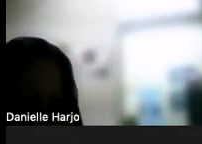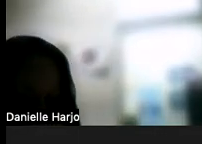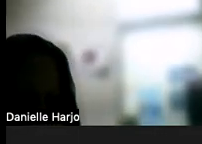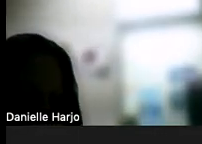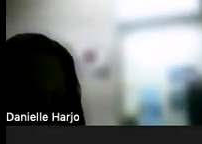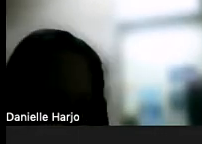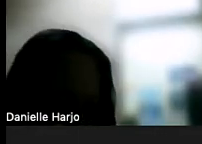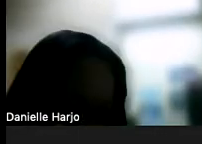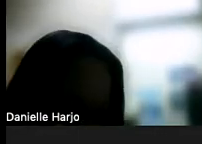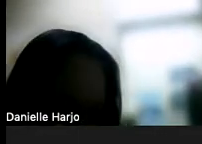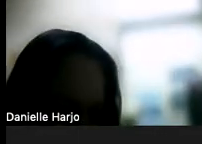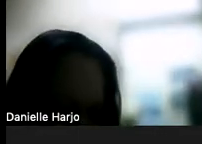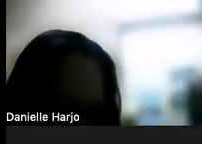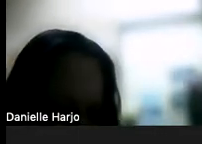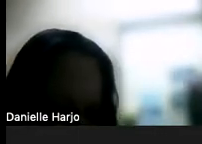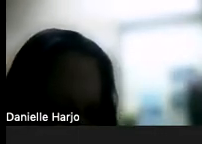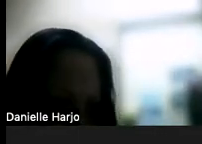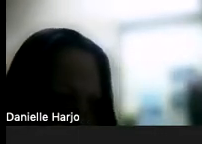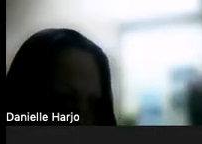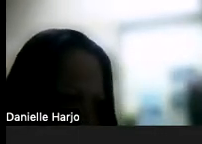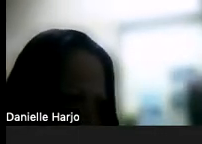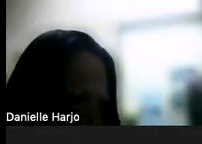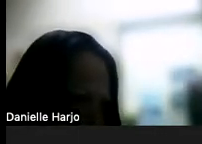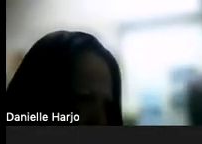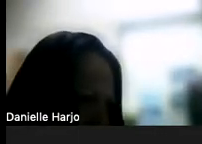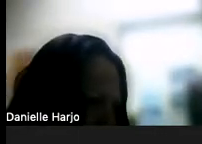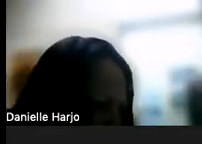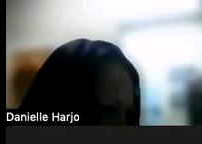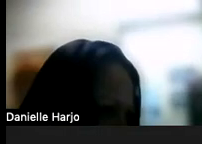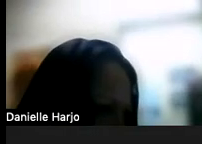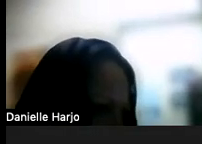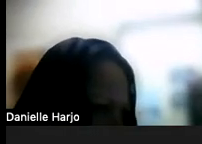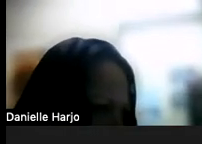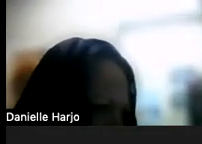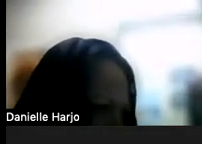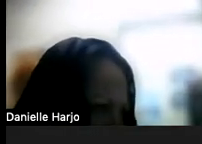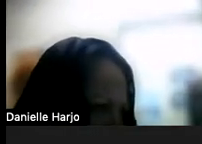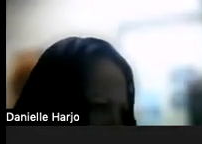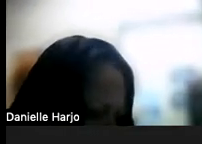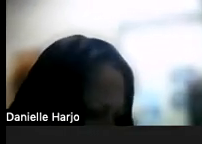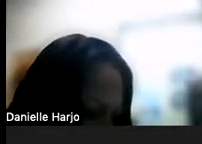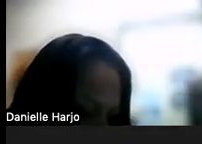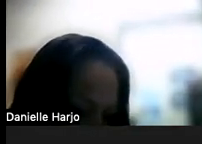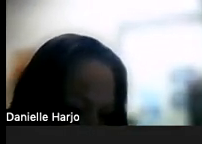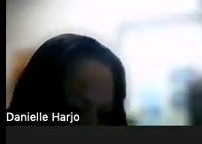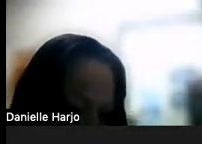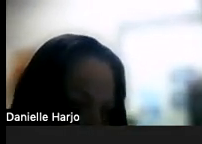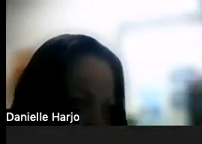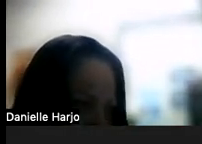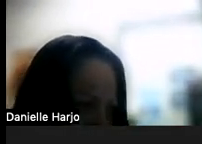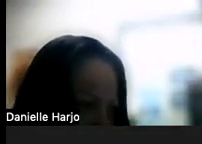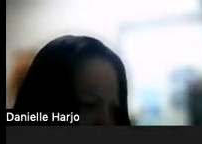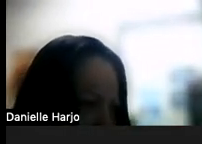long is the hallway that you have to walk until you get to the exam room, right? These are things that will help you have